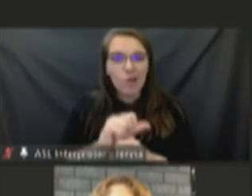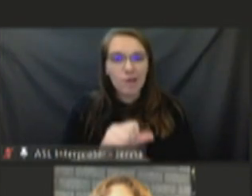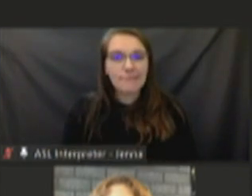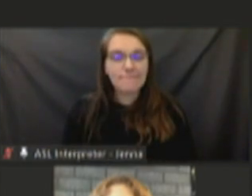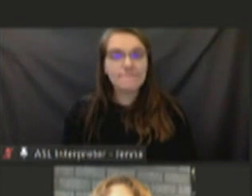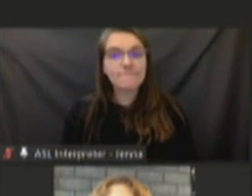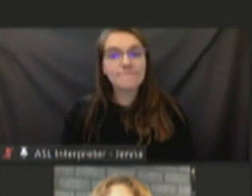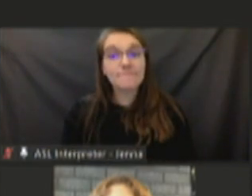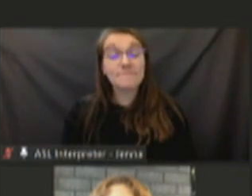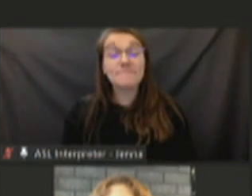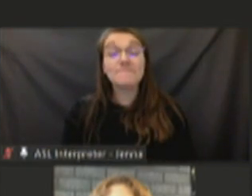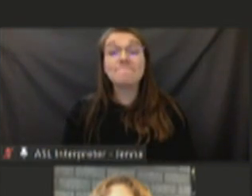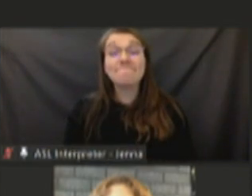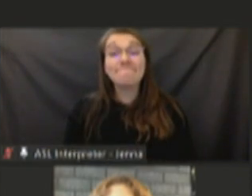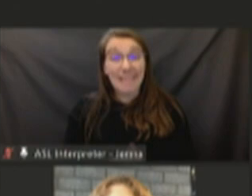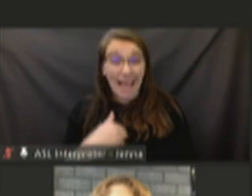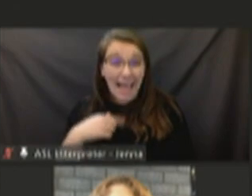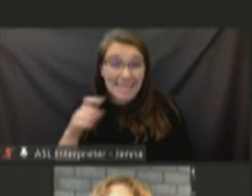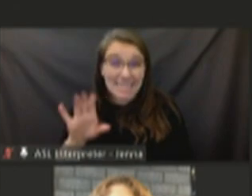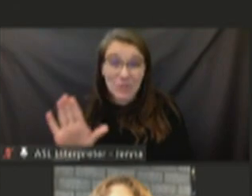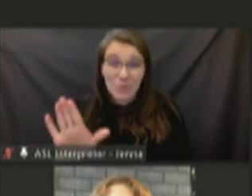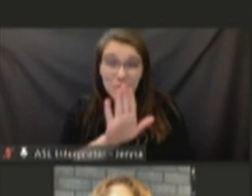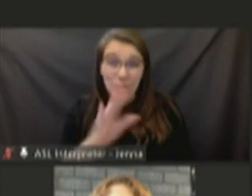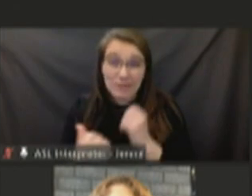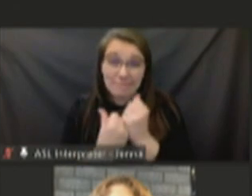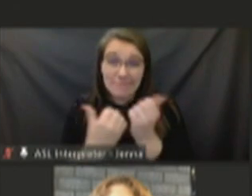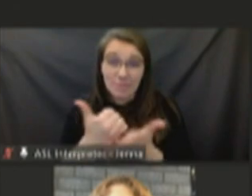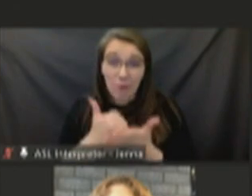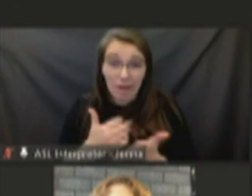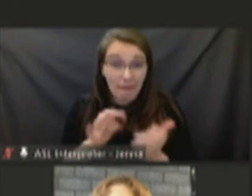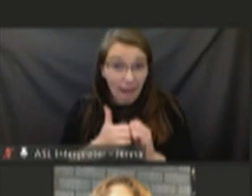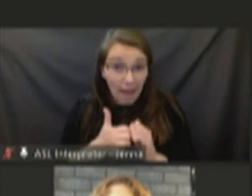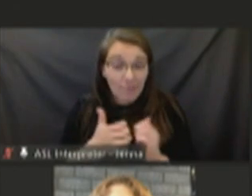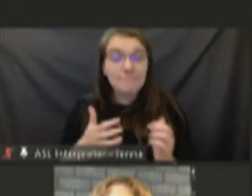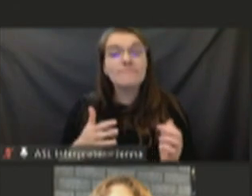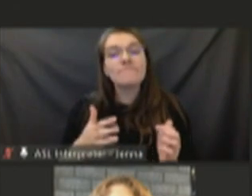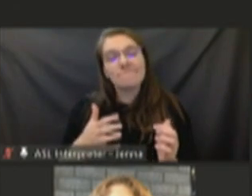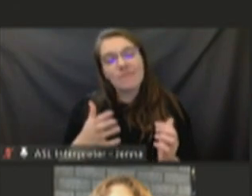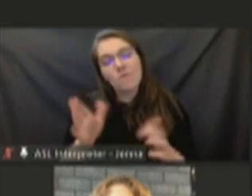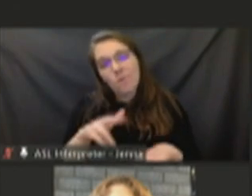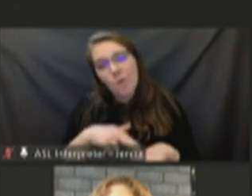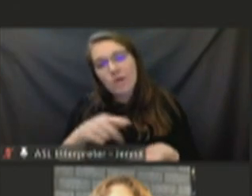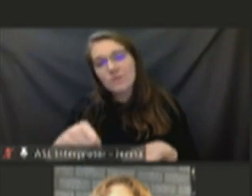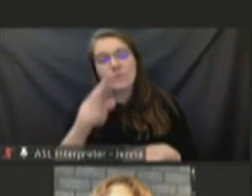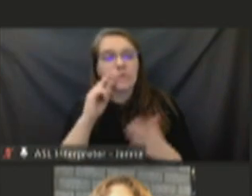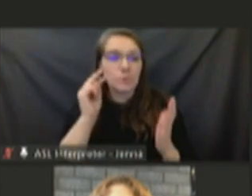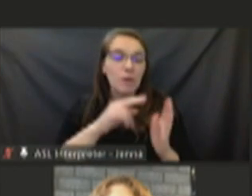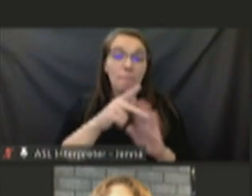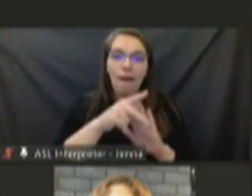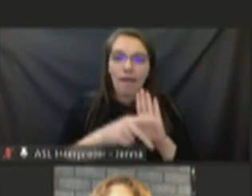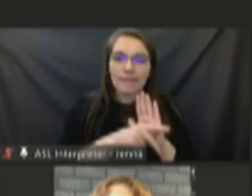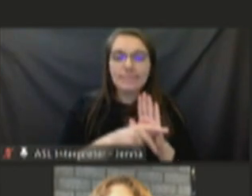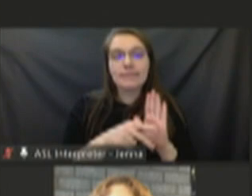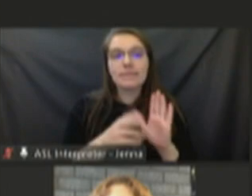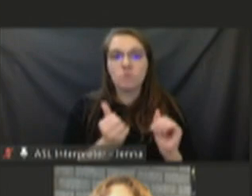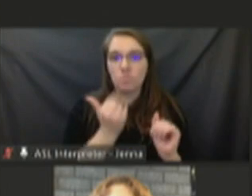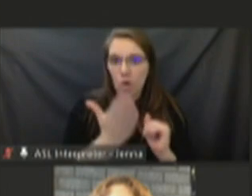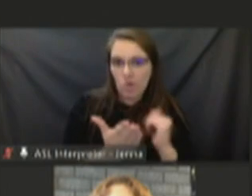Where I need your support, of course, continue to look for policy proposals that we should push in